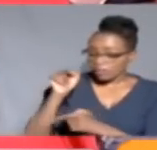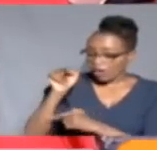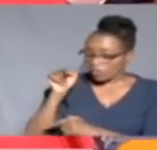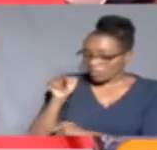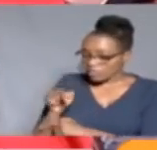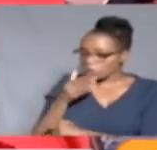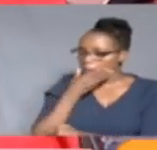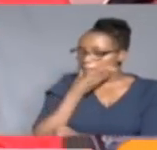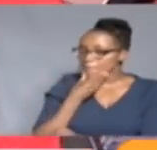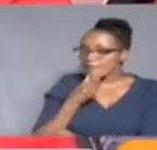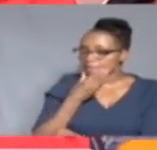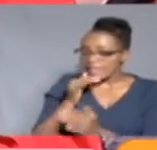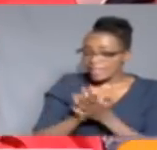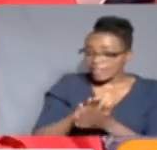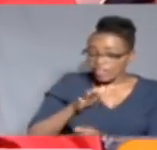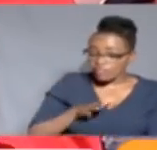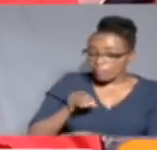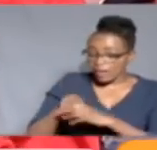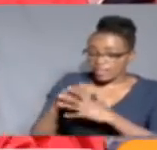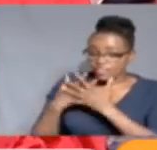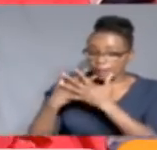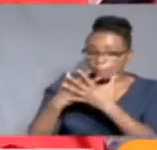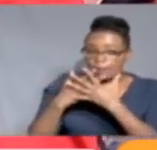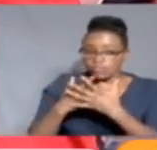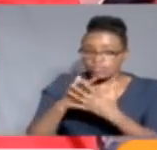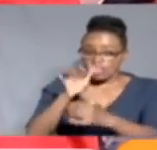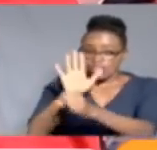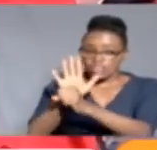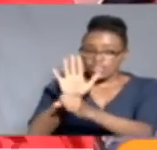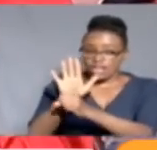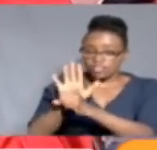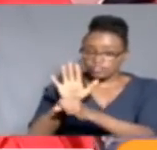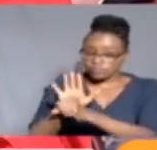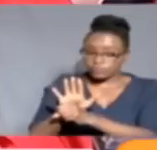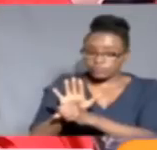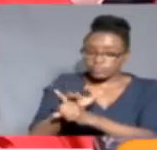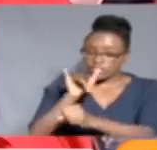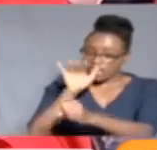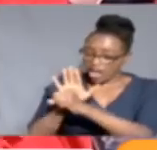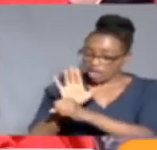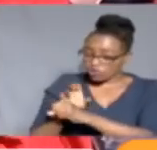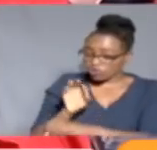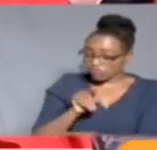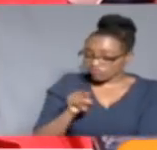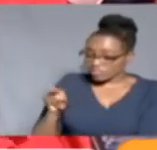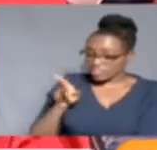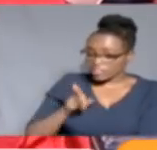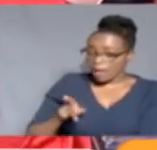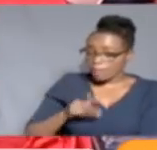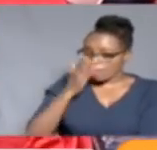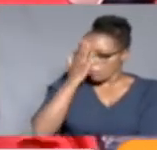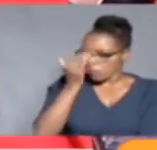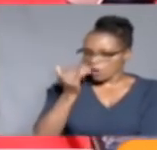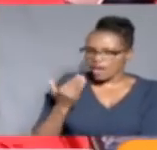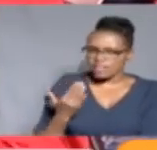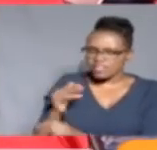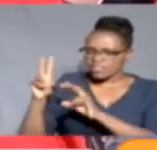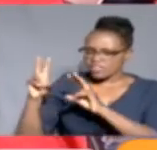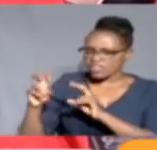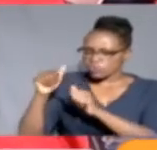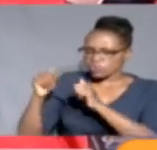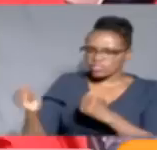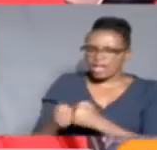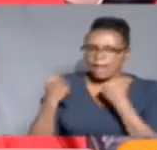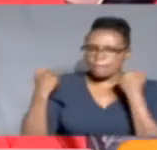men and female in the prison, they are the majority. And most of them is because of issues that